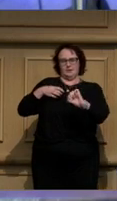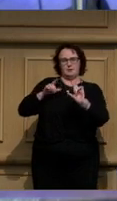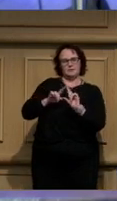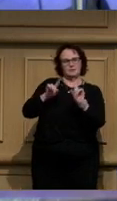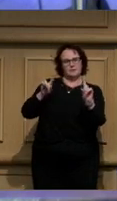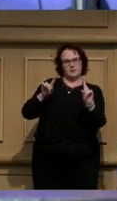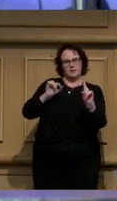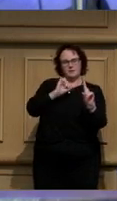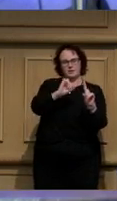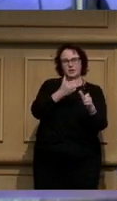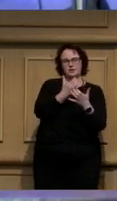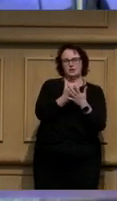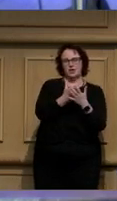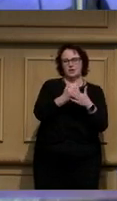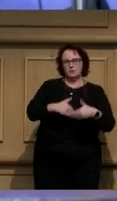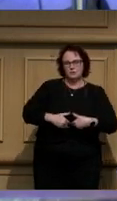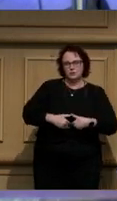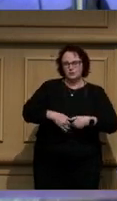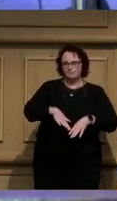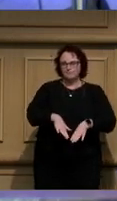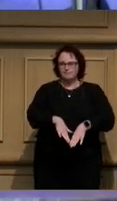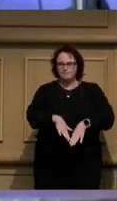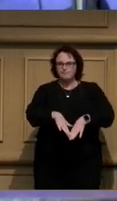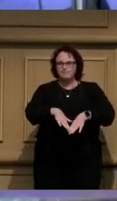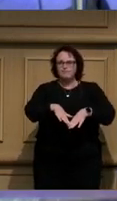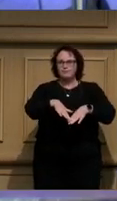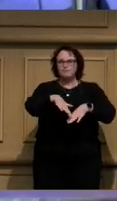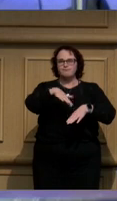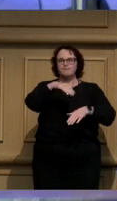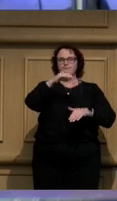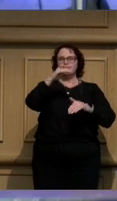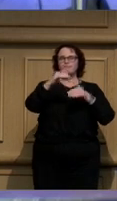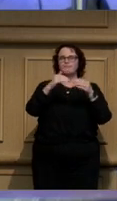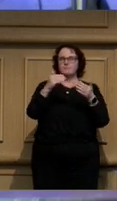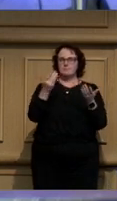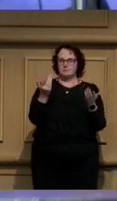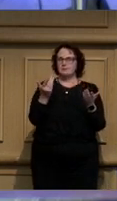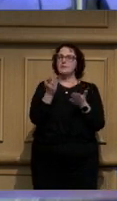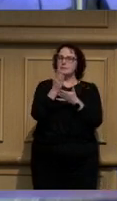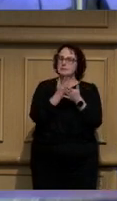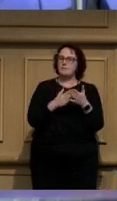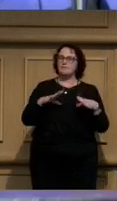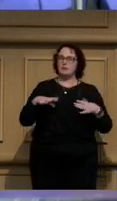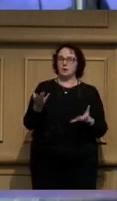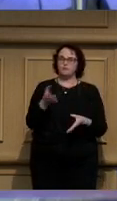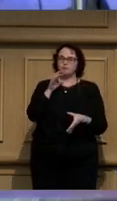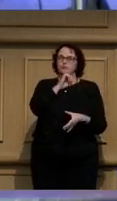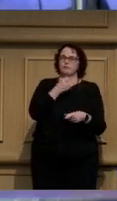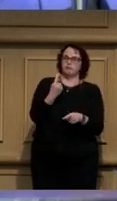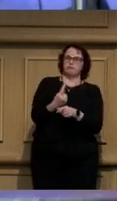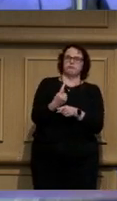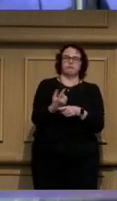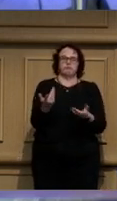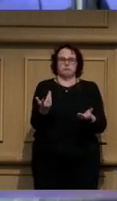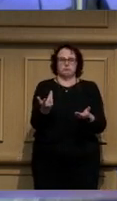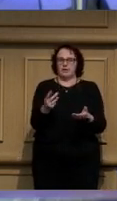their childhood and coming to maturity, there were certain freedoms taken for granted that would not have been taken for granted